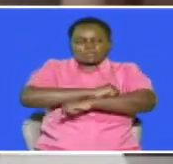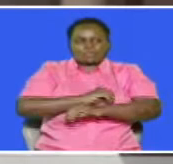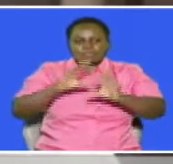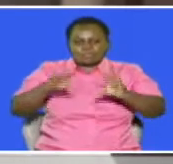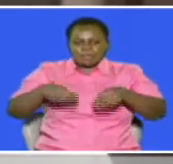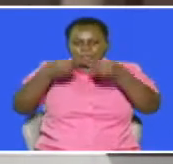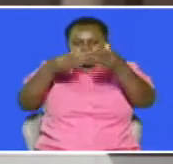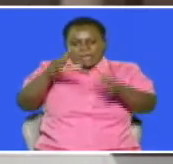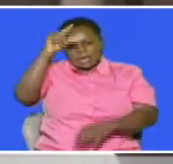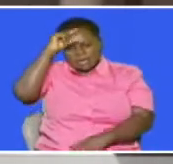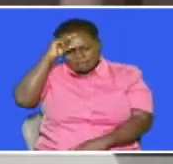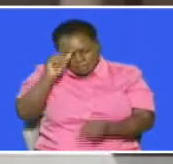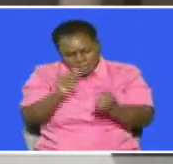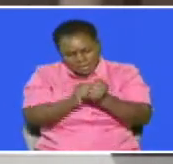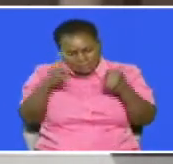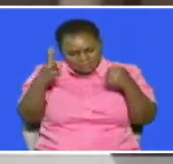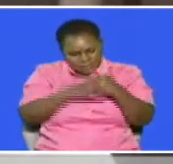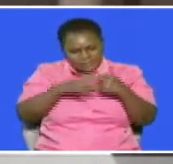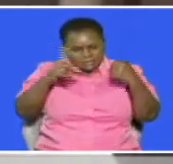handed over to the government in